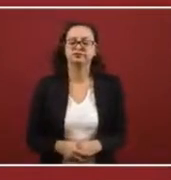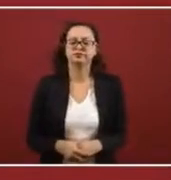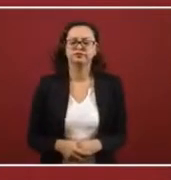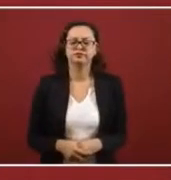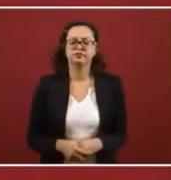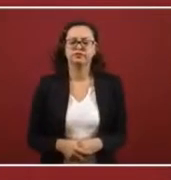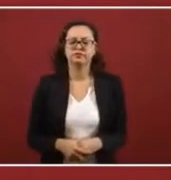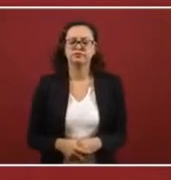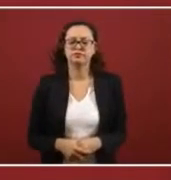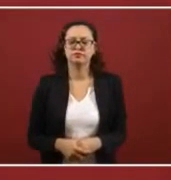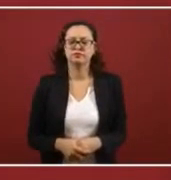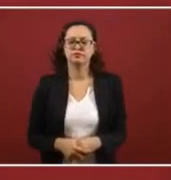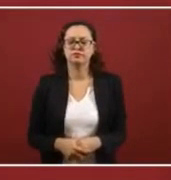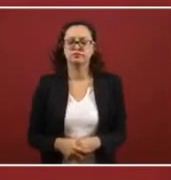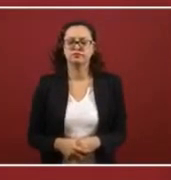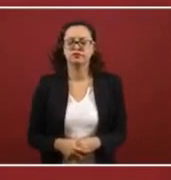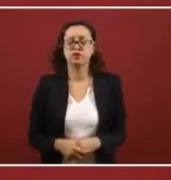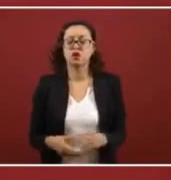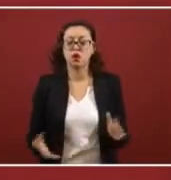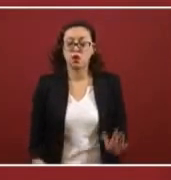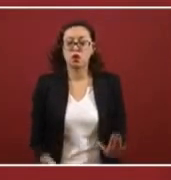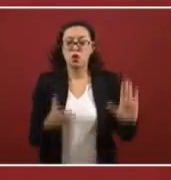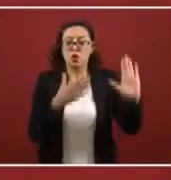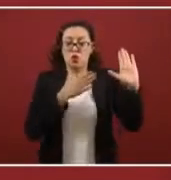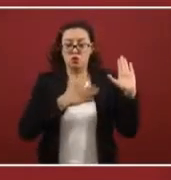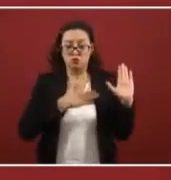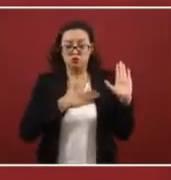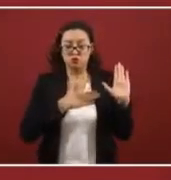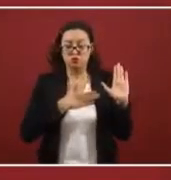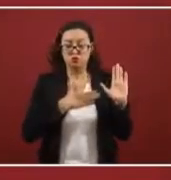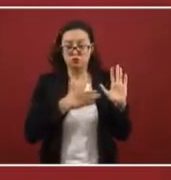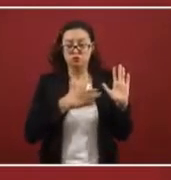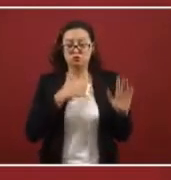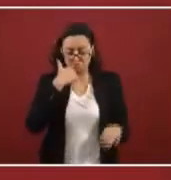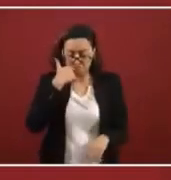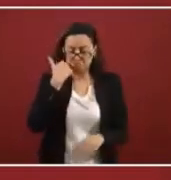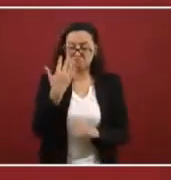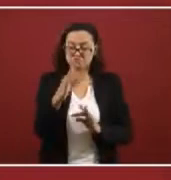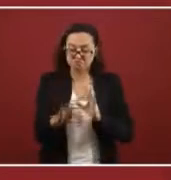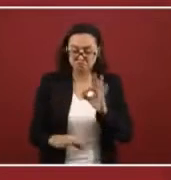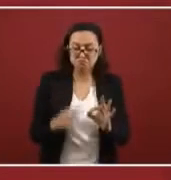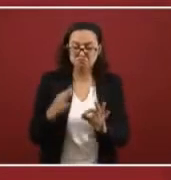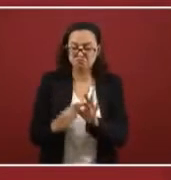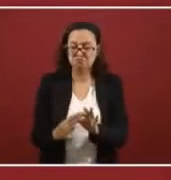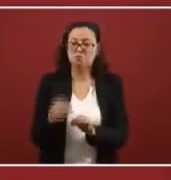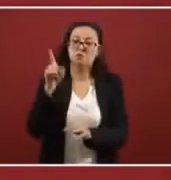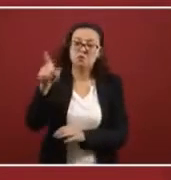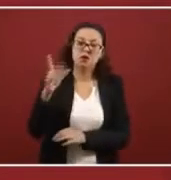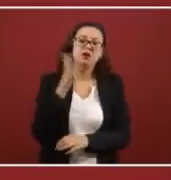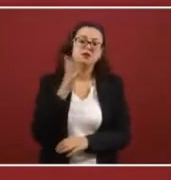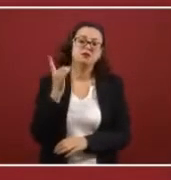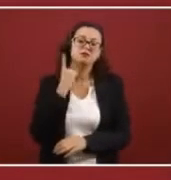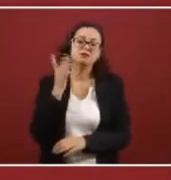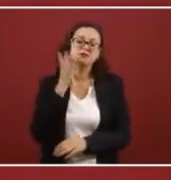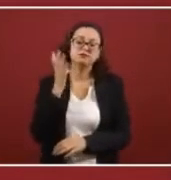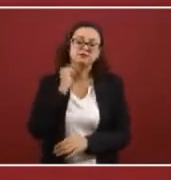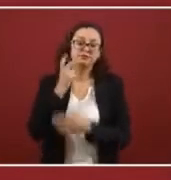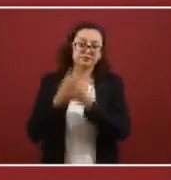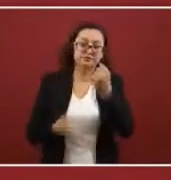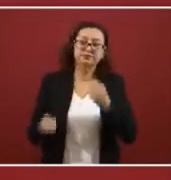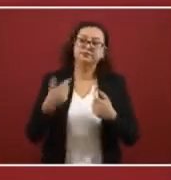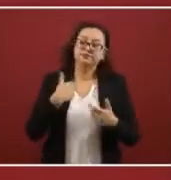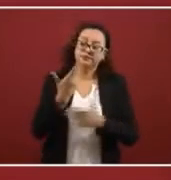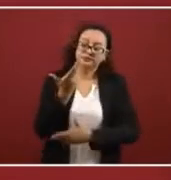este compromiso, in order to comply with this commitment, una iniciativa de reforma constitucional, I gave the Congress an